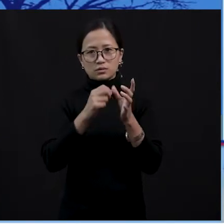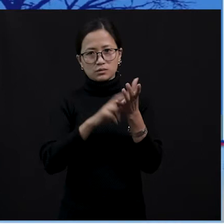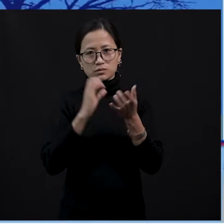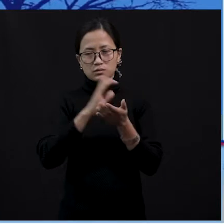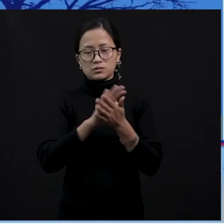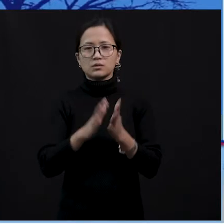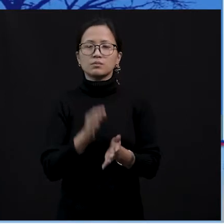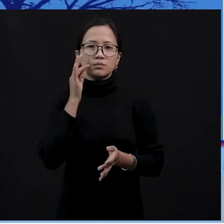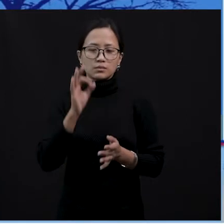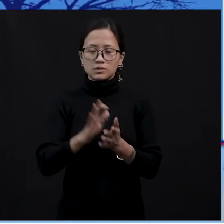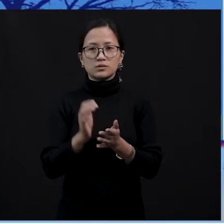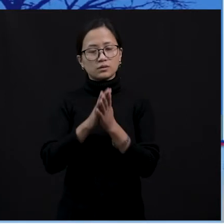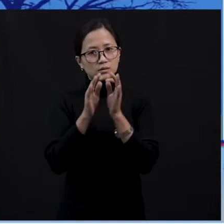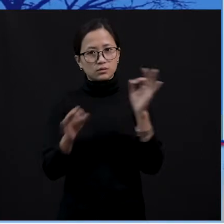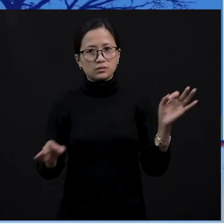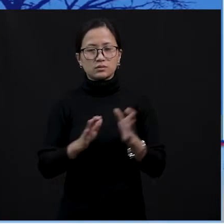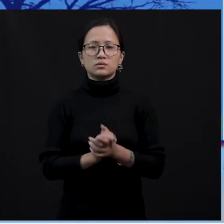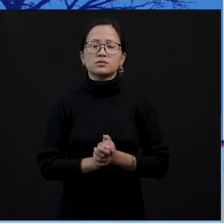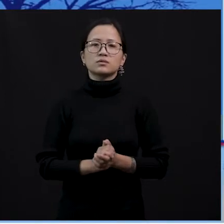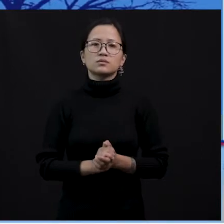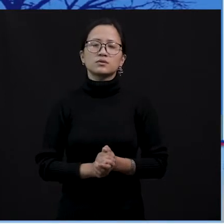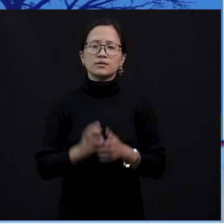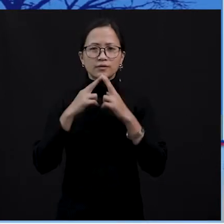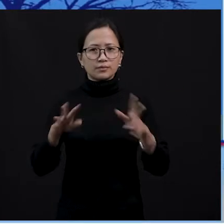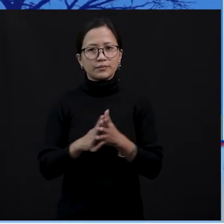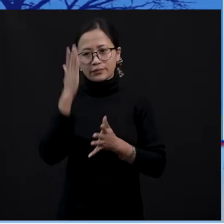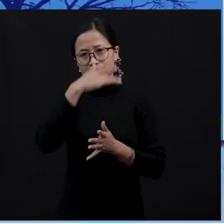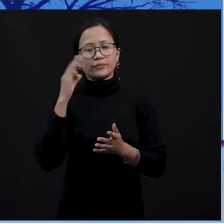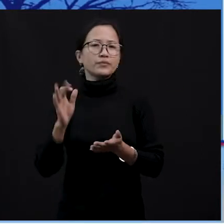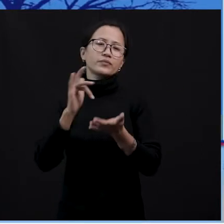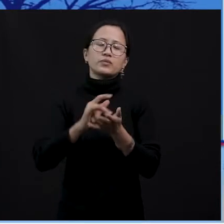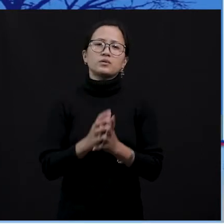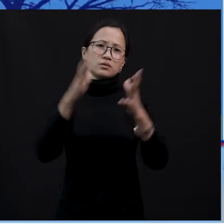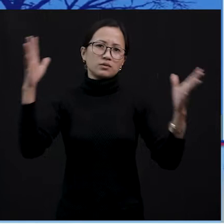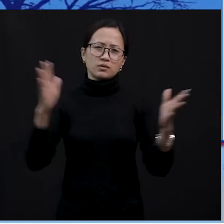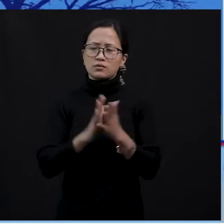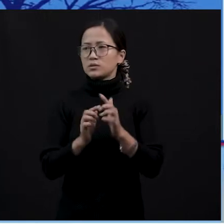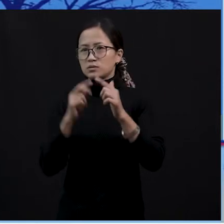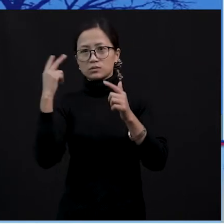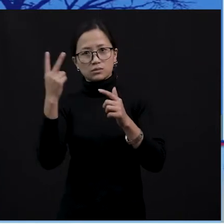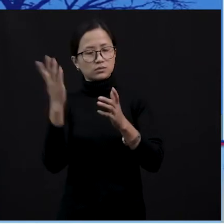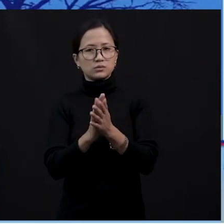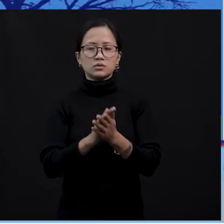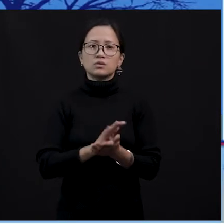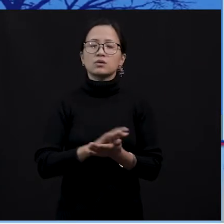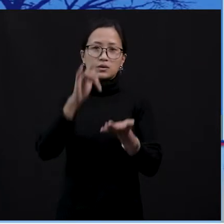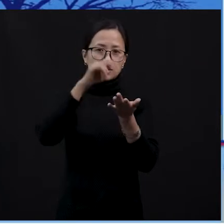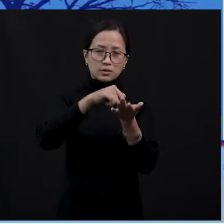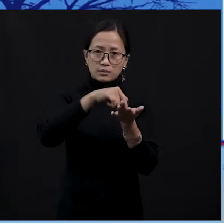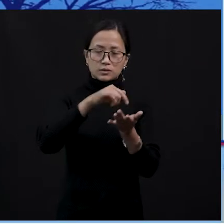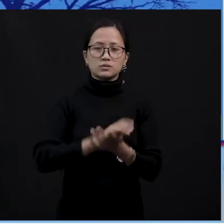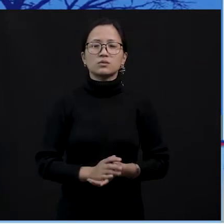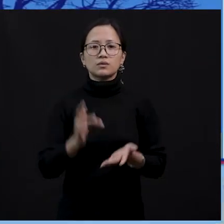very important in our story, and that it is a very beautiful place with a lot of tourist hotspot. And he went